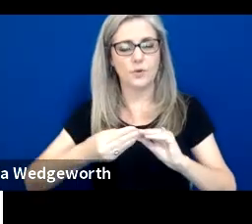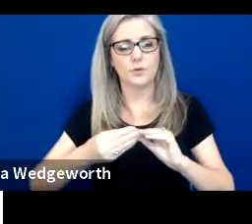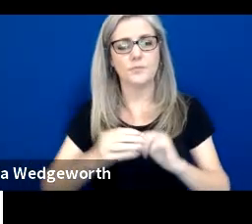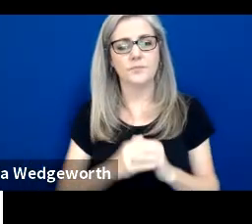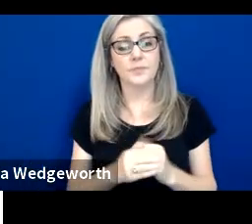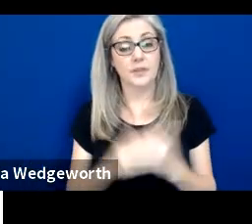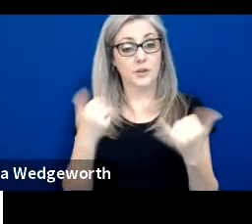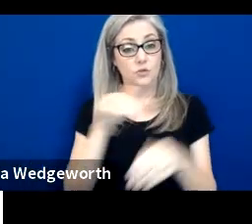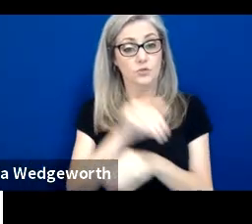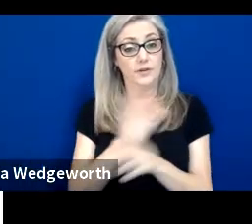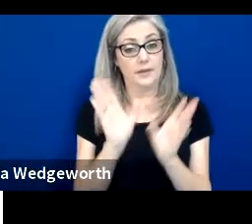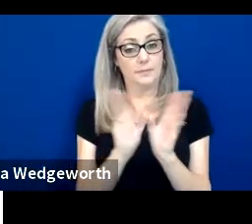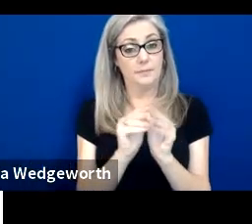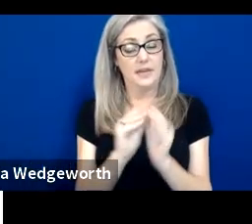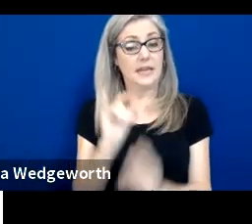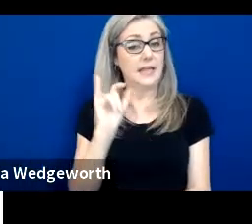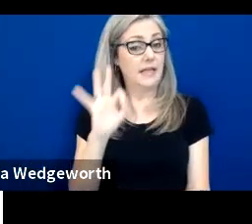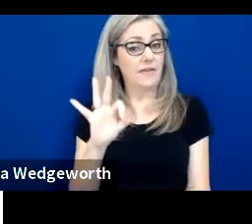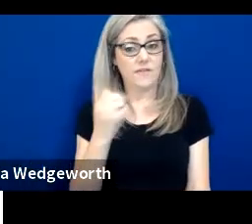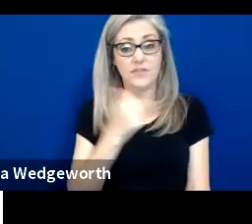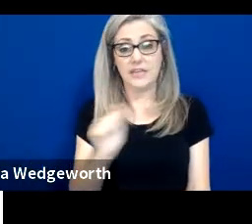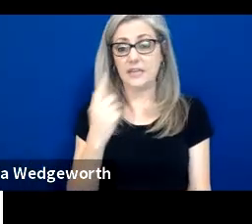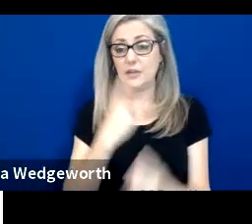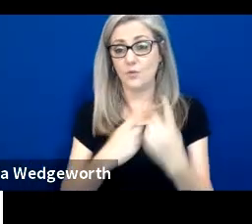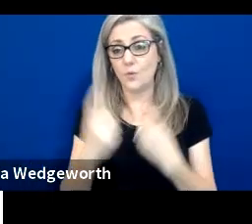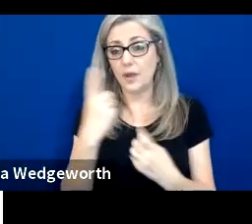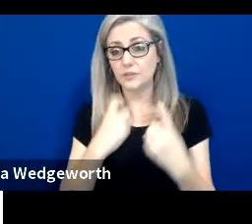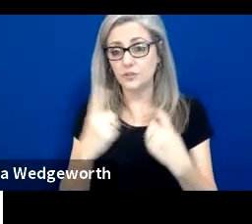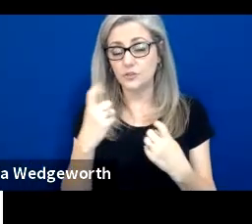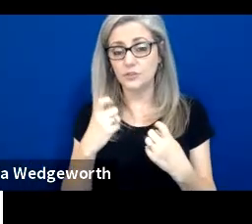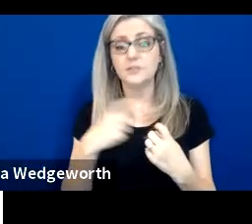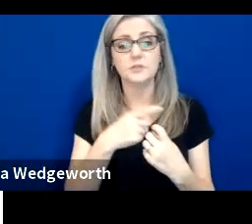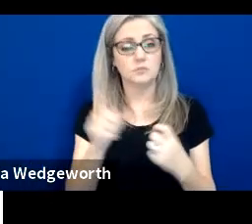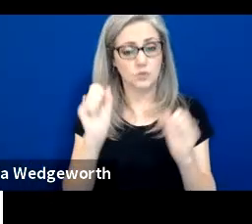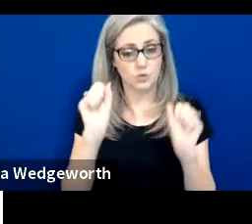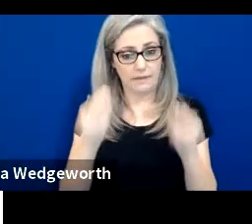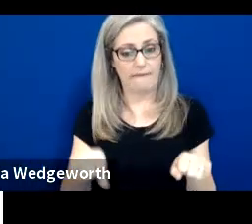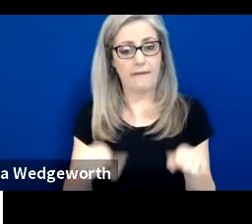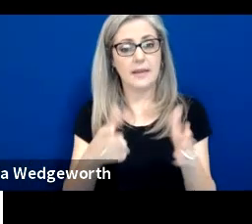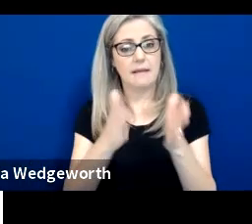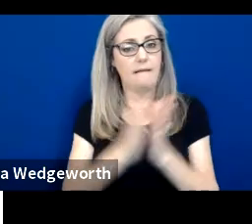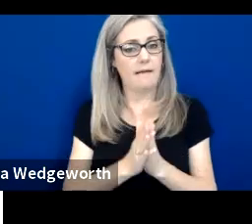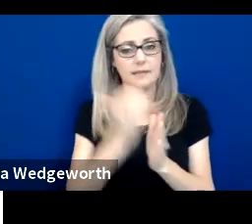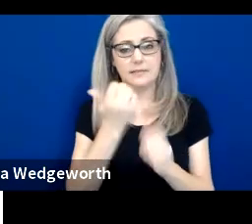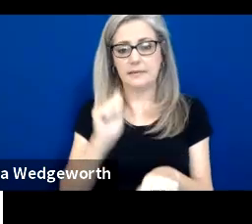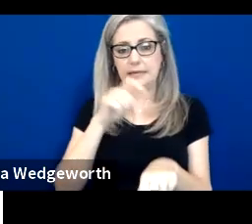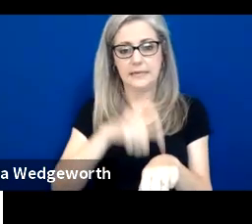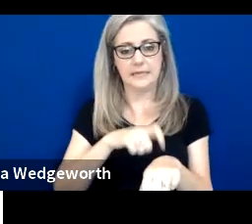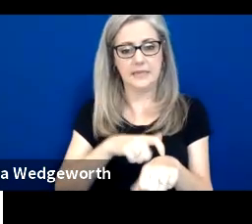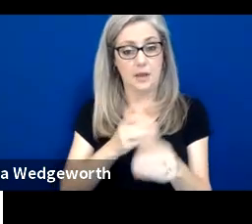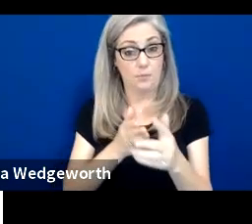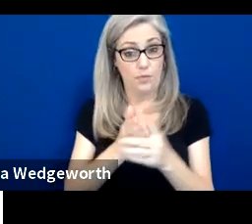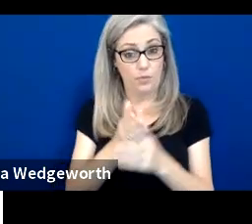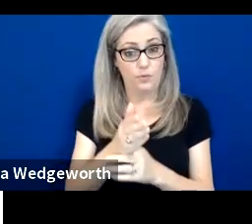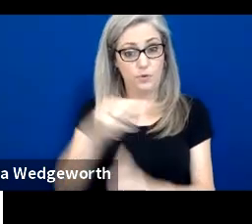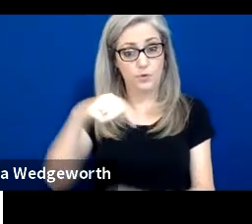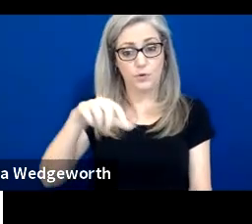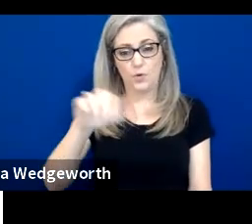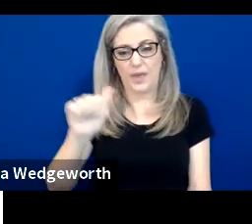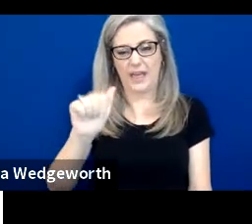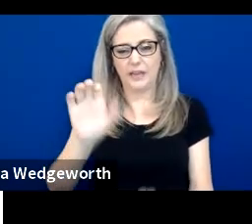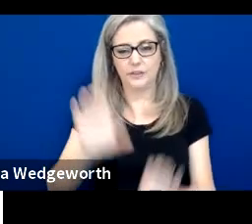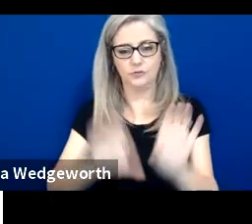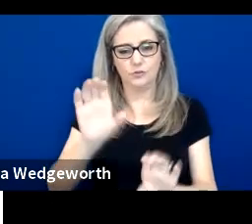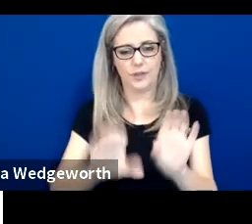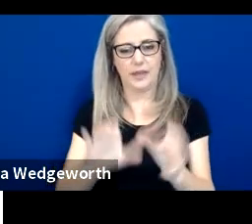meeting, if you happen to have any questions, you will be able to ask them anytime by using the Q&A button on the bottom of the Zoom